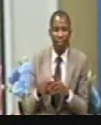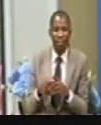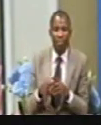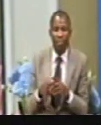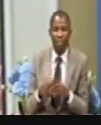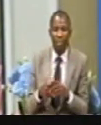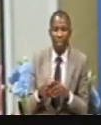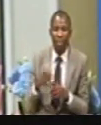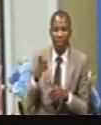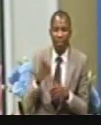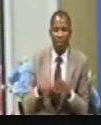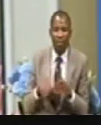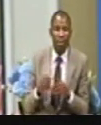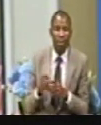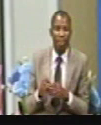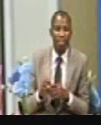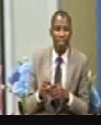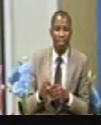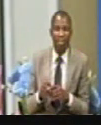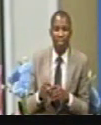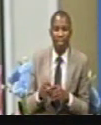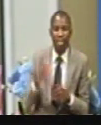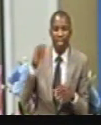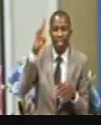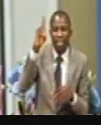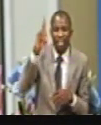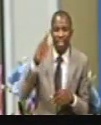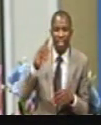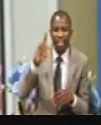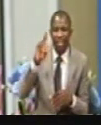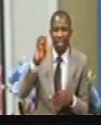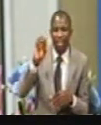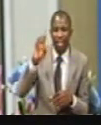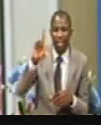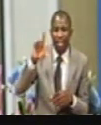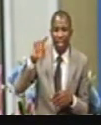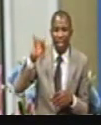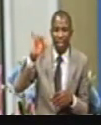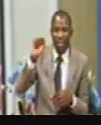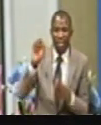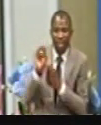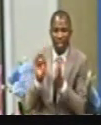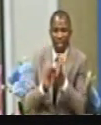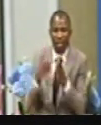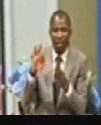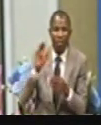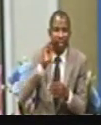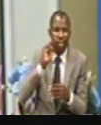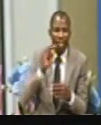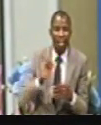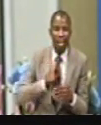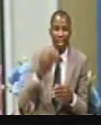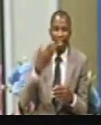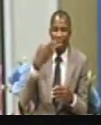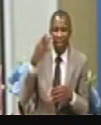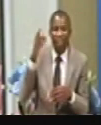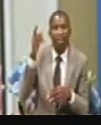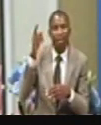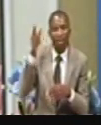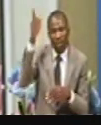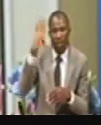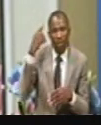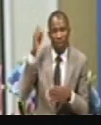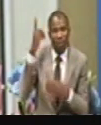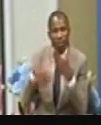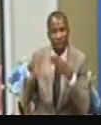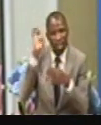Pestella from Ublubu Group of Districts and Yocha Region, Asaba 1 in Delta State of